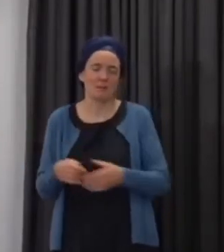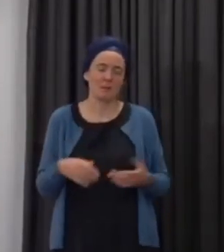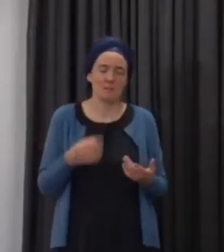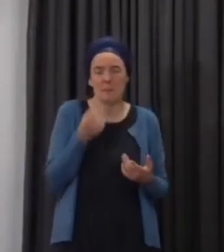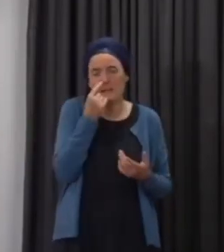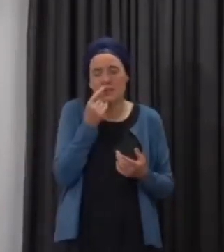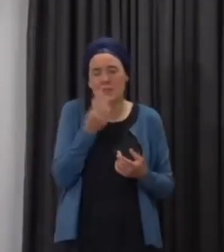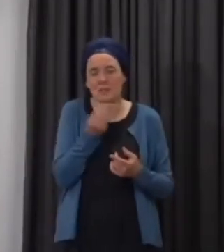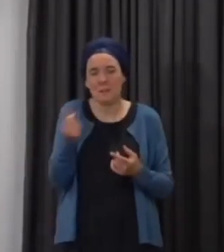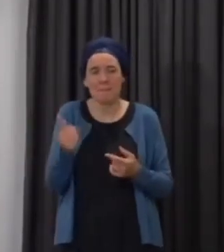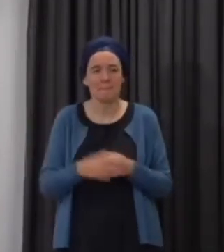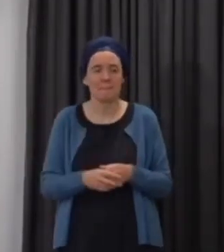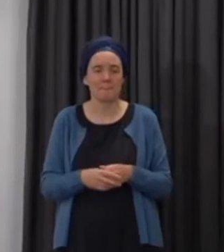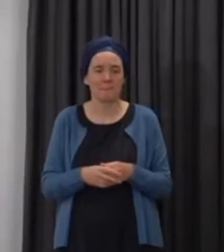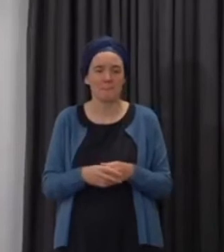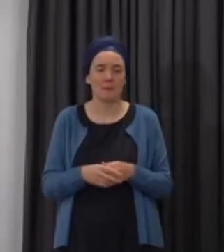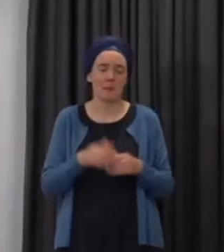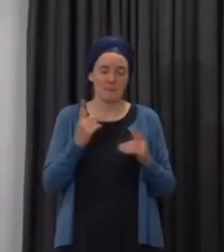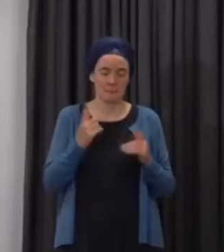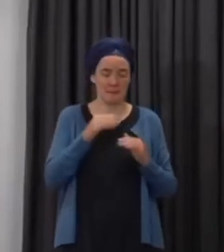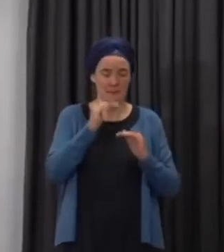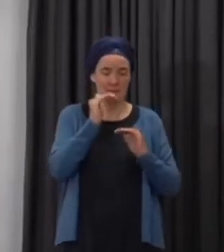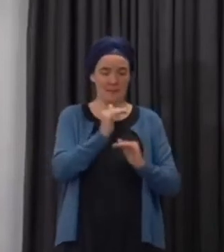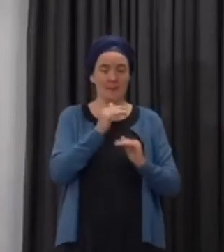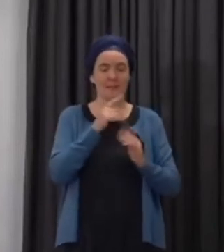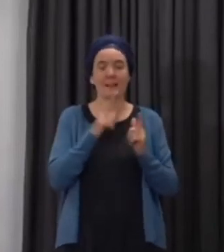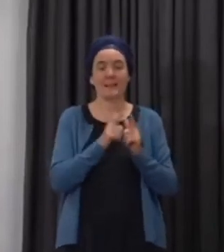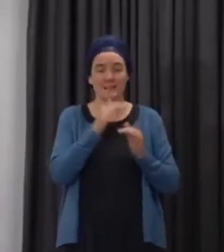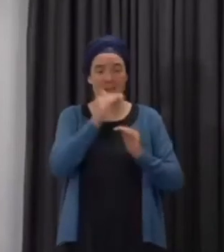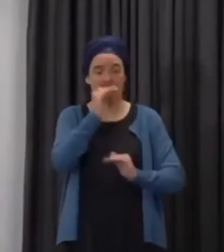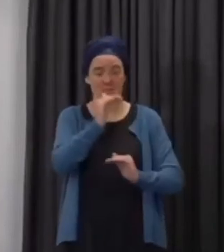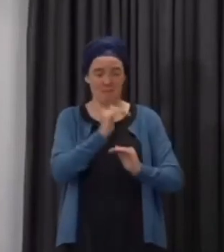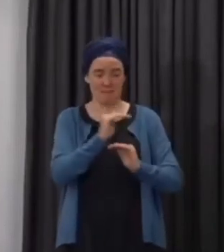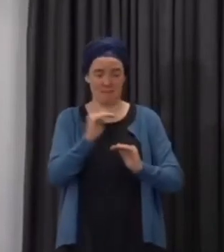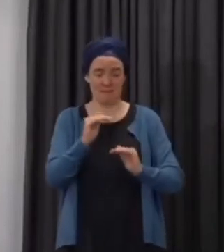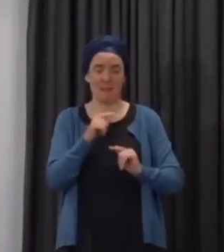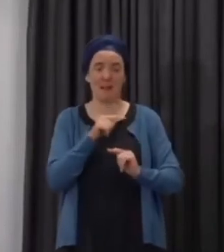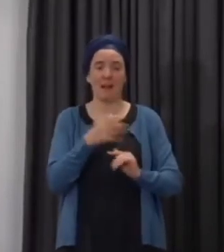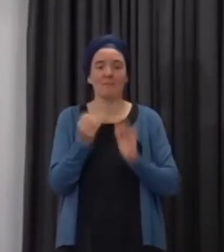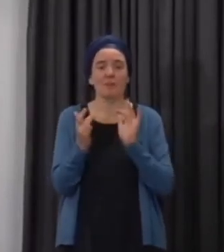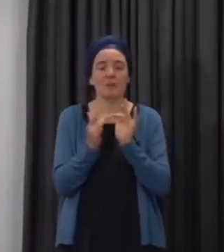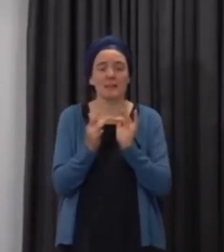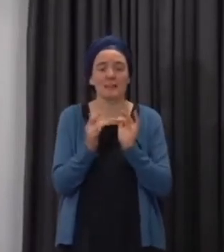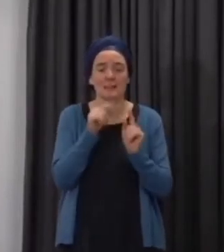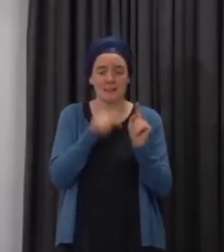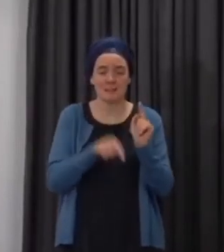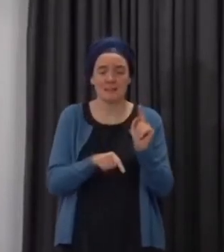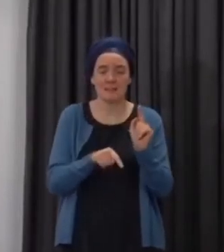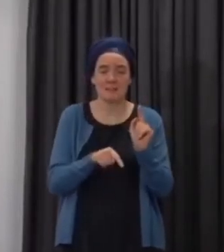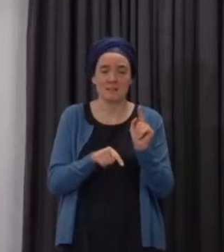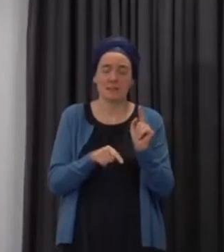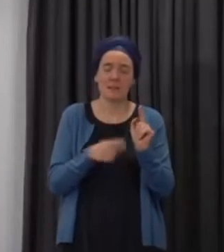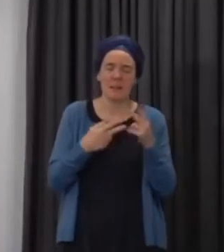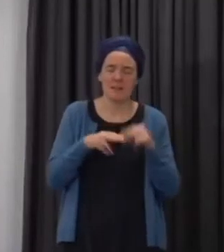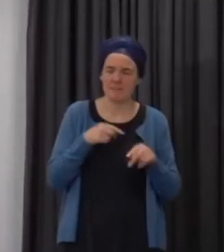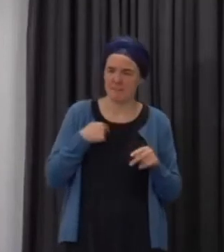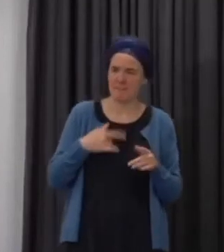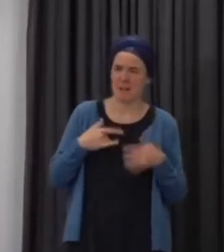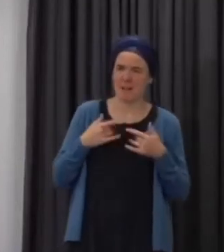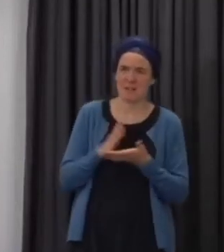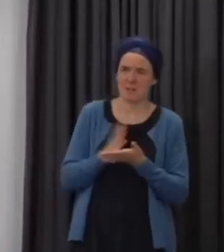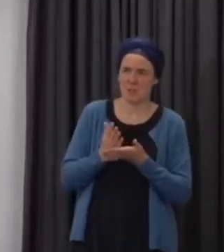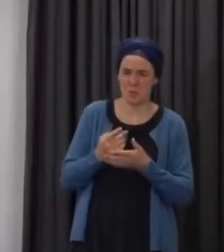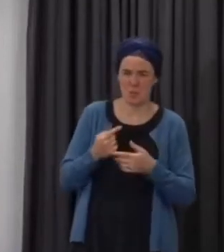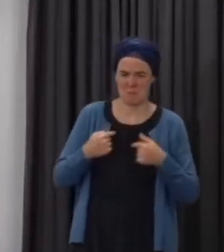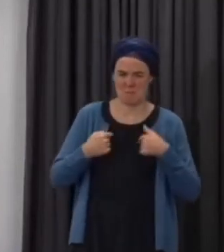section on shielding letters for people to go to and to provide the reassurance they'll be looking for. But equally, for all those people who are shielding, I'm really